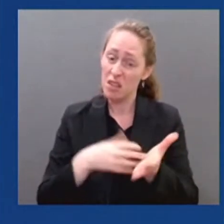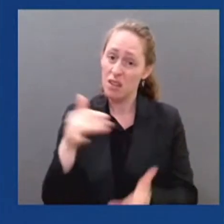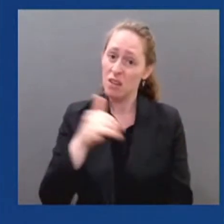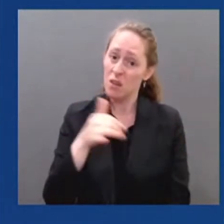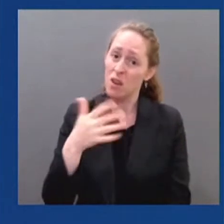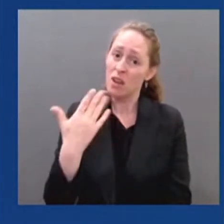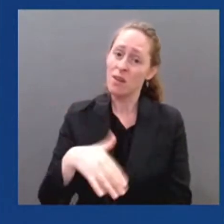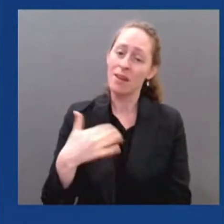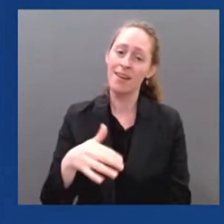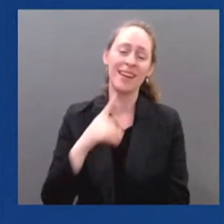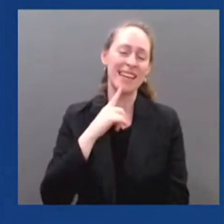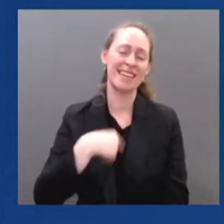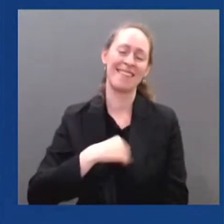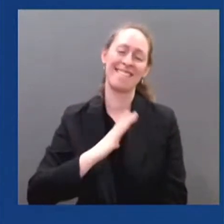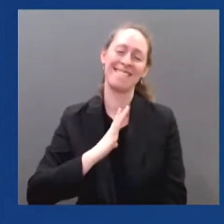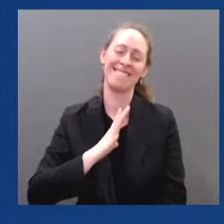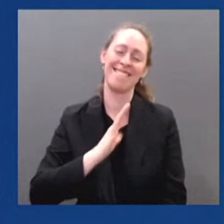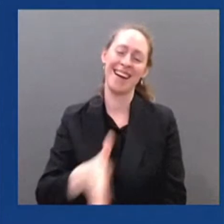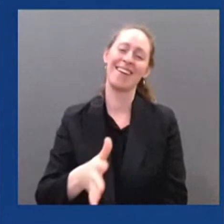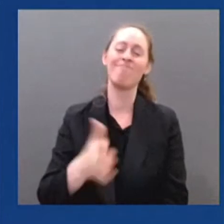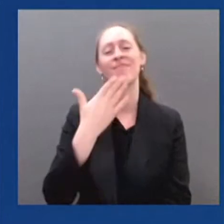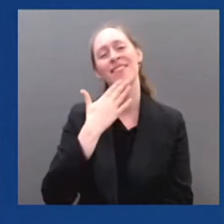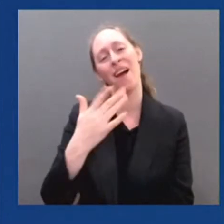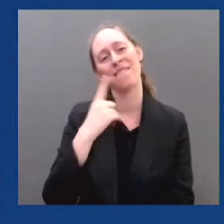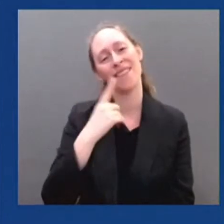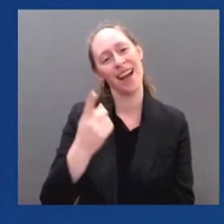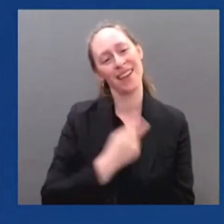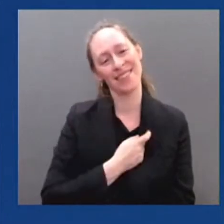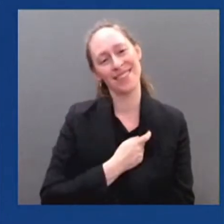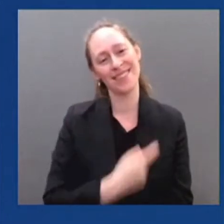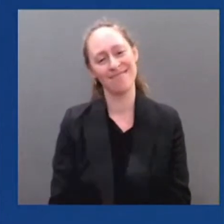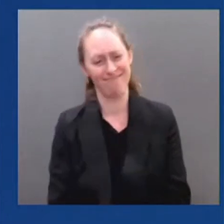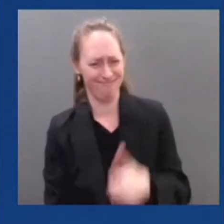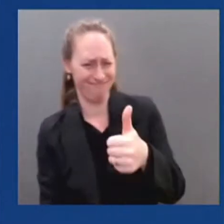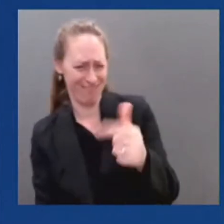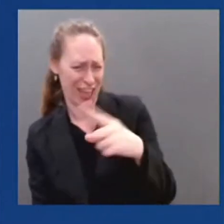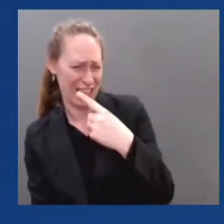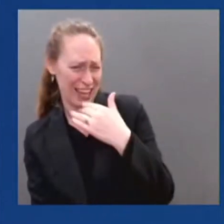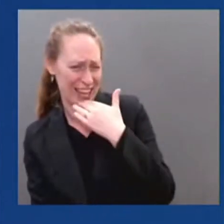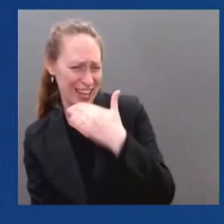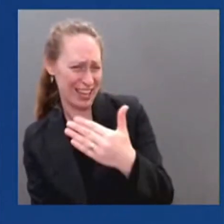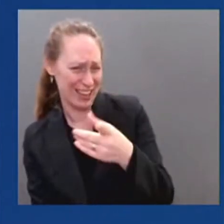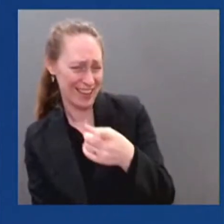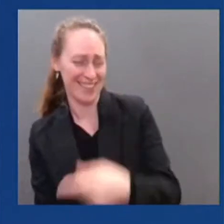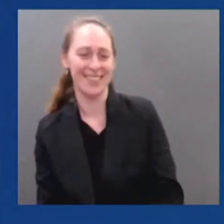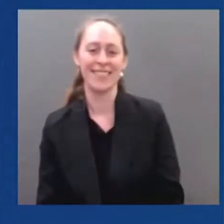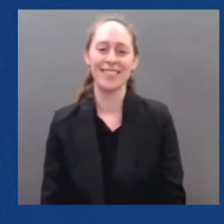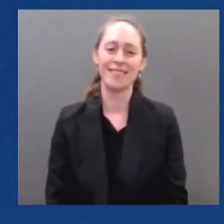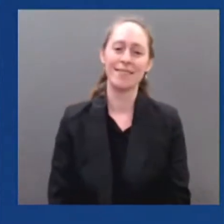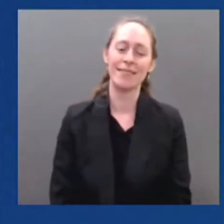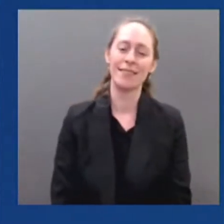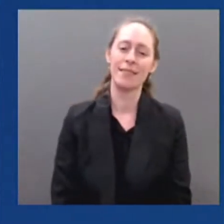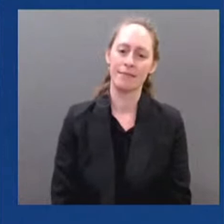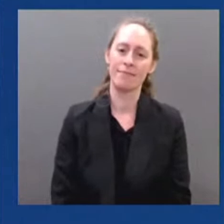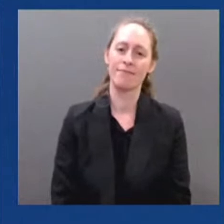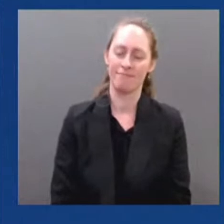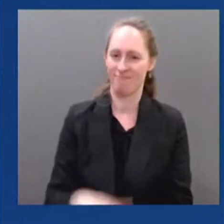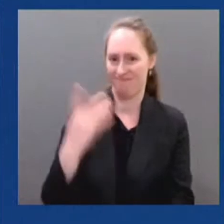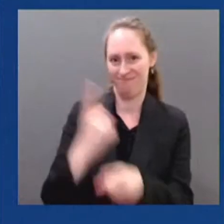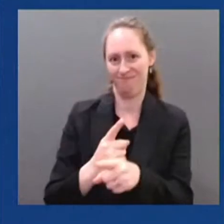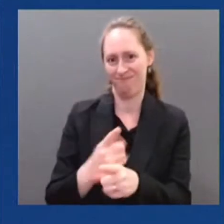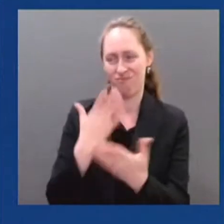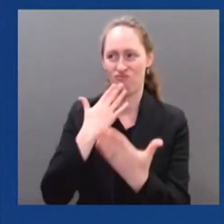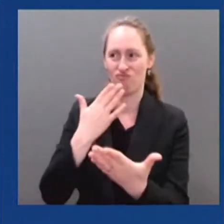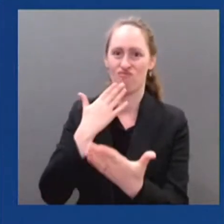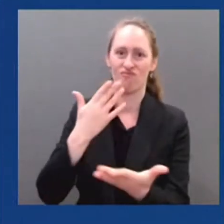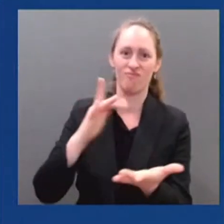You look great, Tony. So indeed, thank goodness for vaccines and Paxlovid. On the issue of kids under 3, and